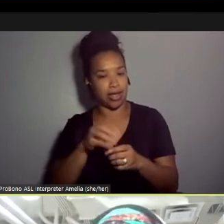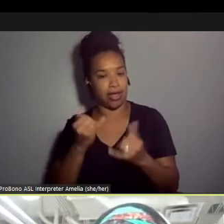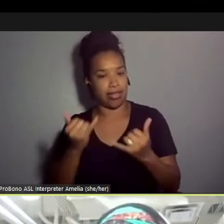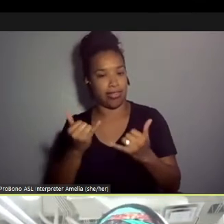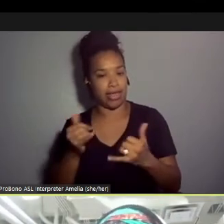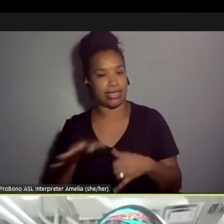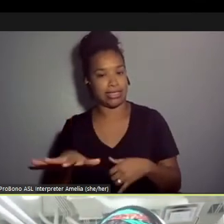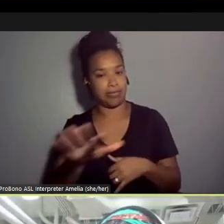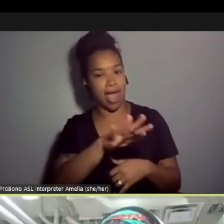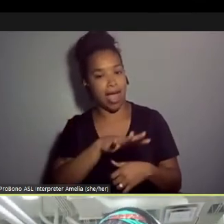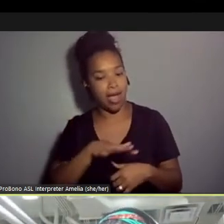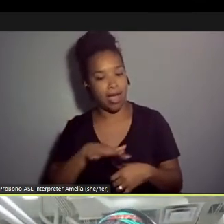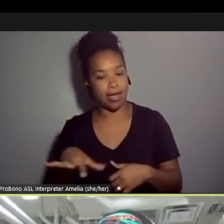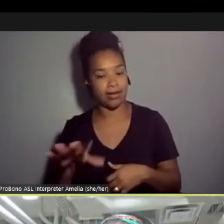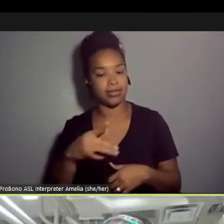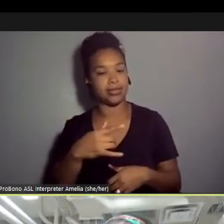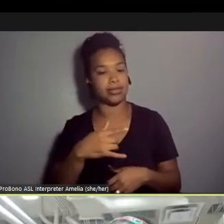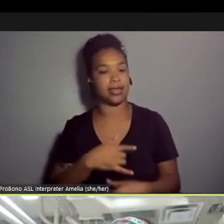grapple with,